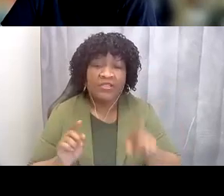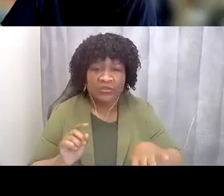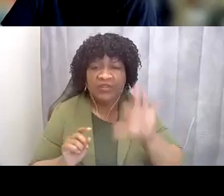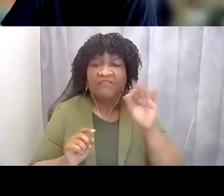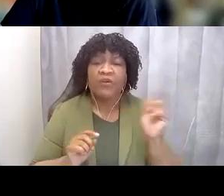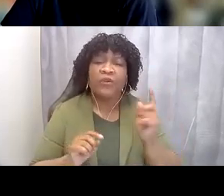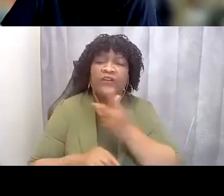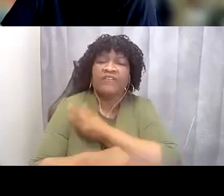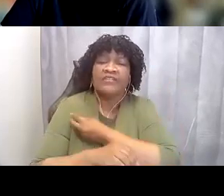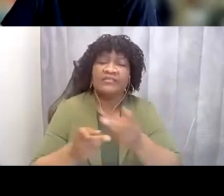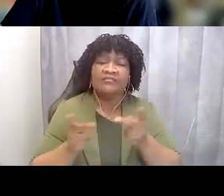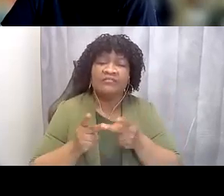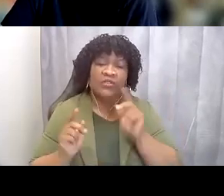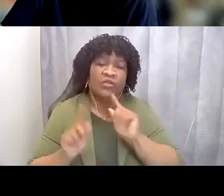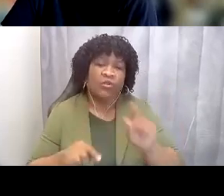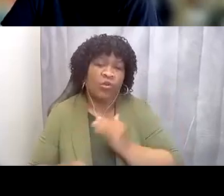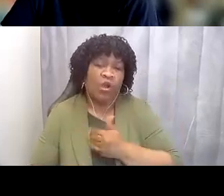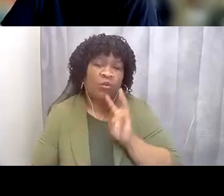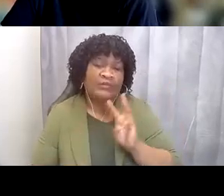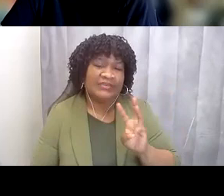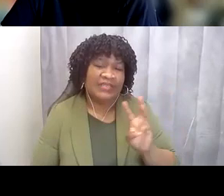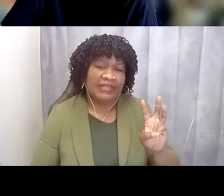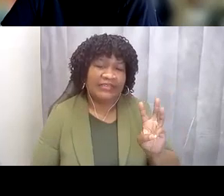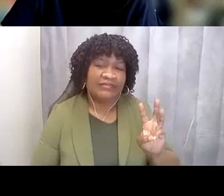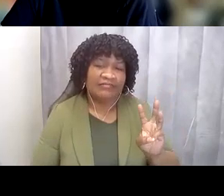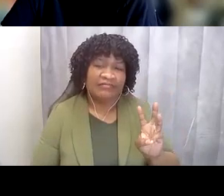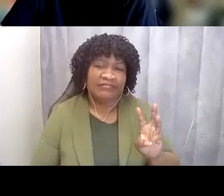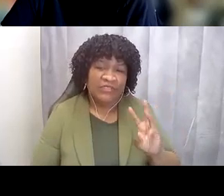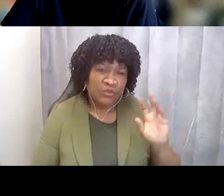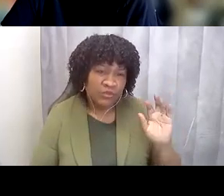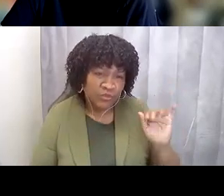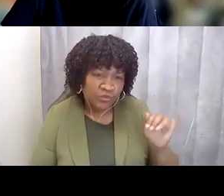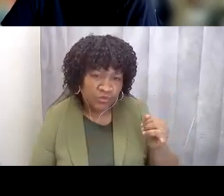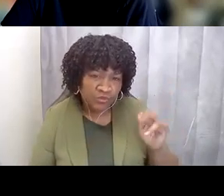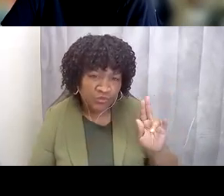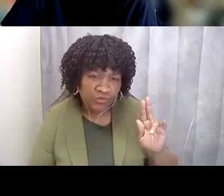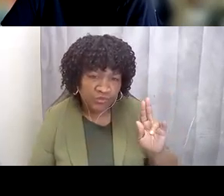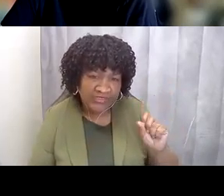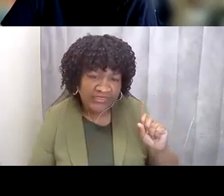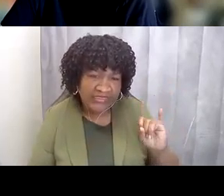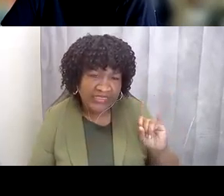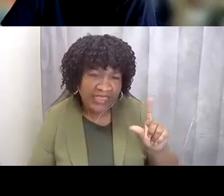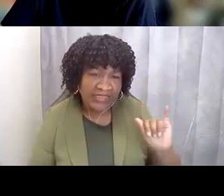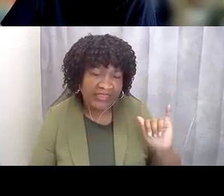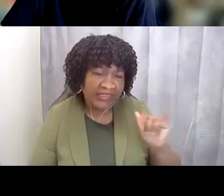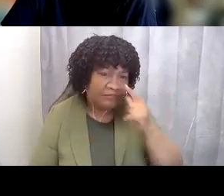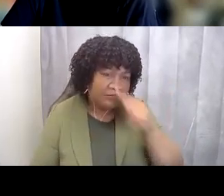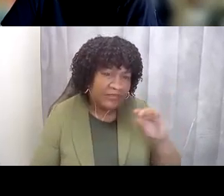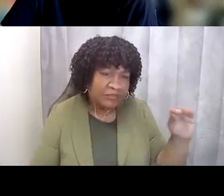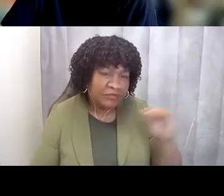them on our website. Celia, I don't know if it's possible for you to just pull that website out and put it